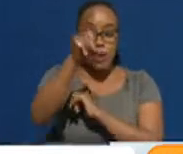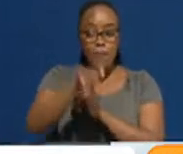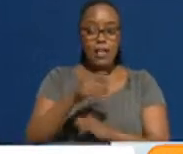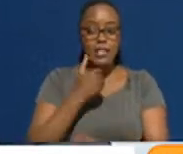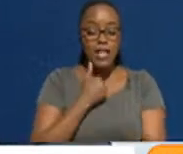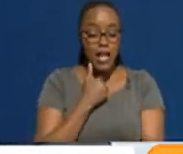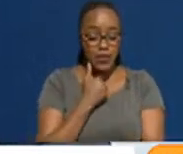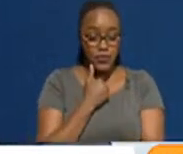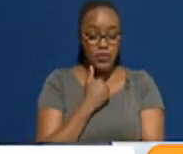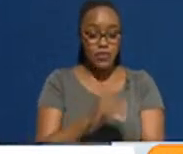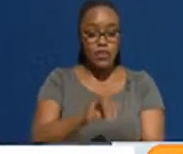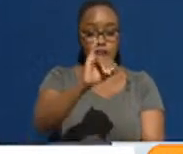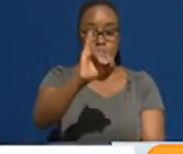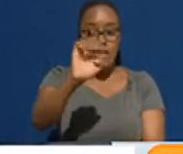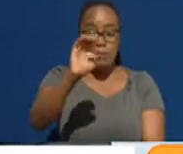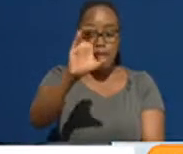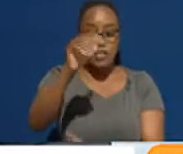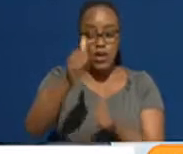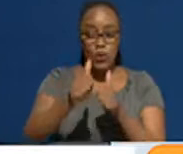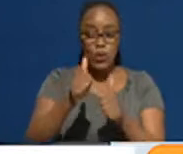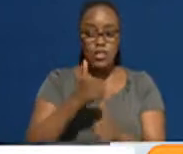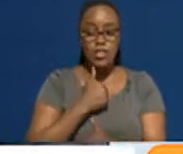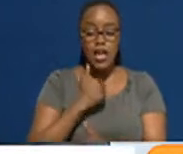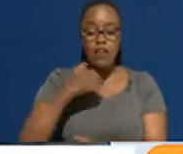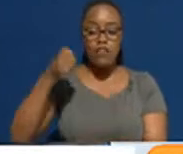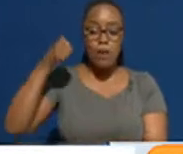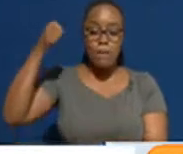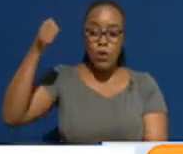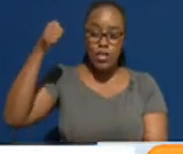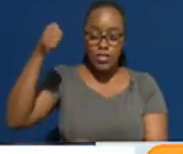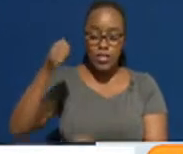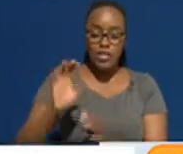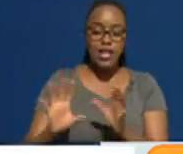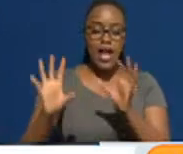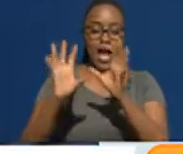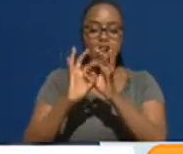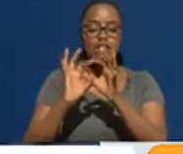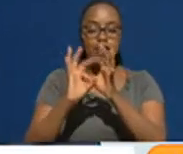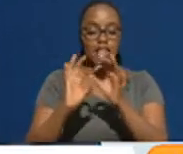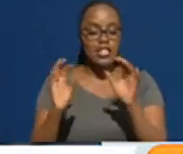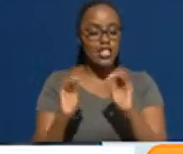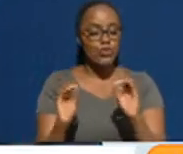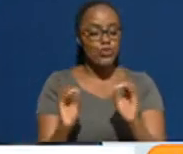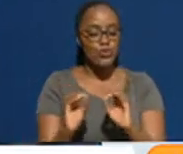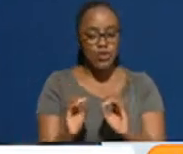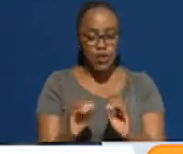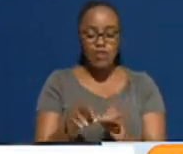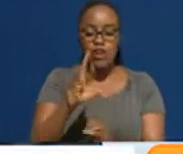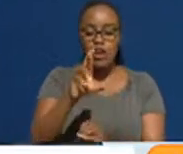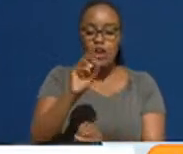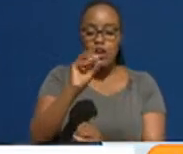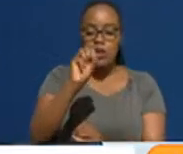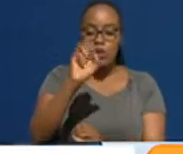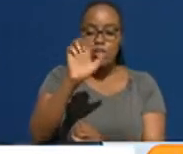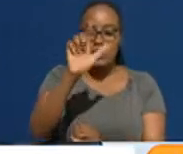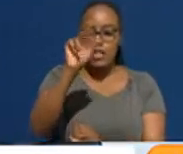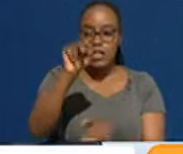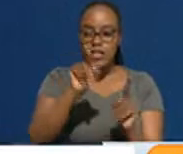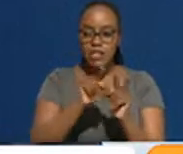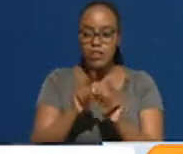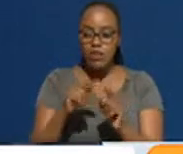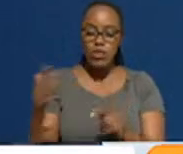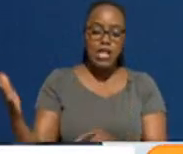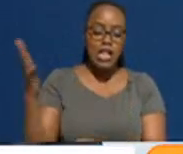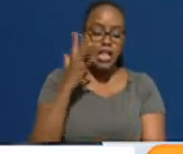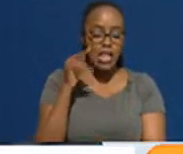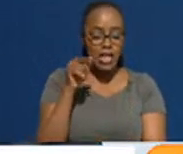have an IEBC that is not politically affiliated. Mm. Mm-hmm. Roslyn Akombe was slapped in a boardroom in